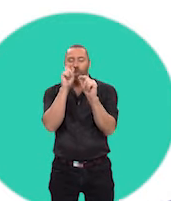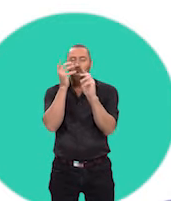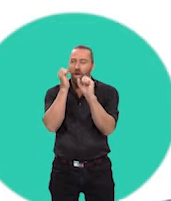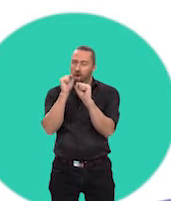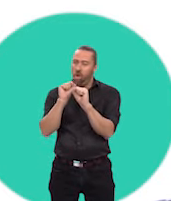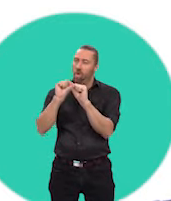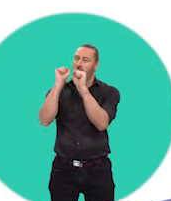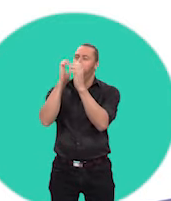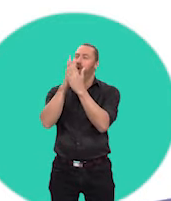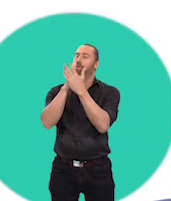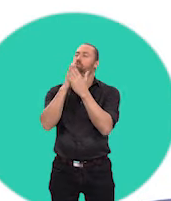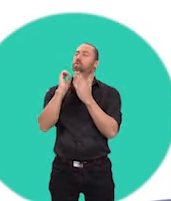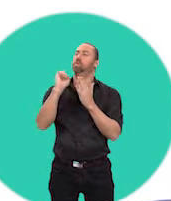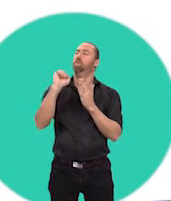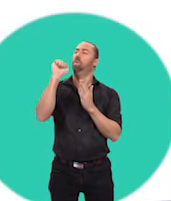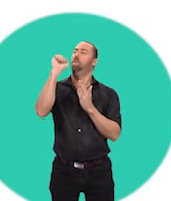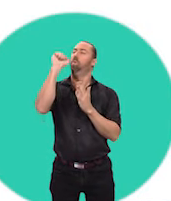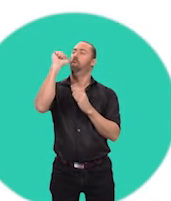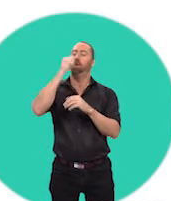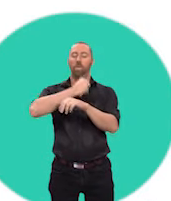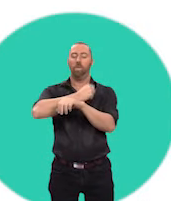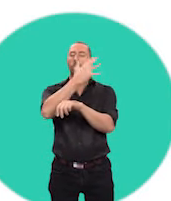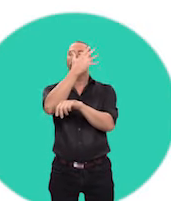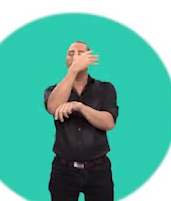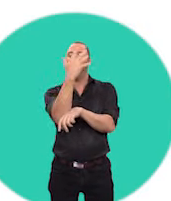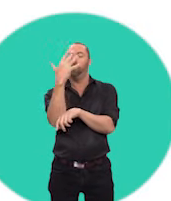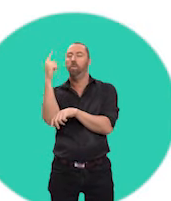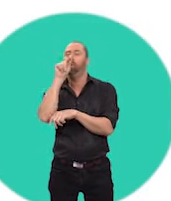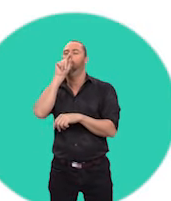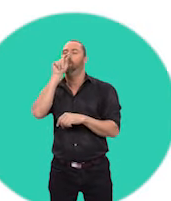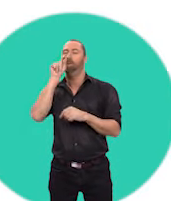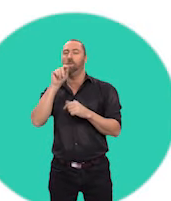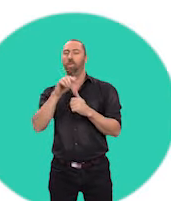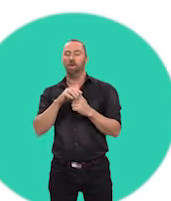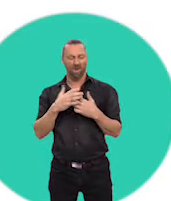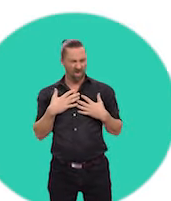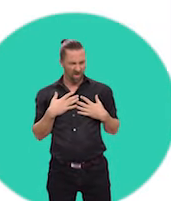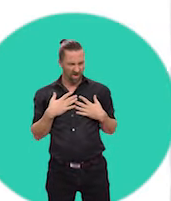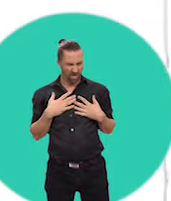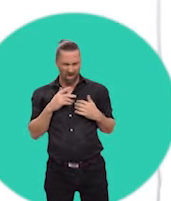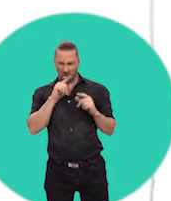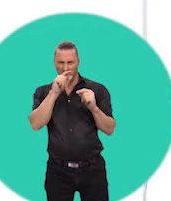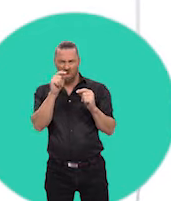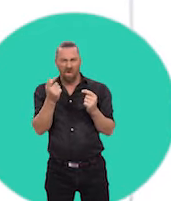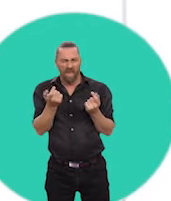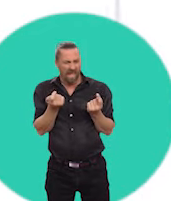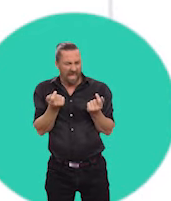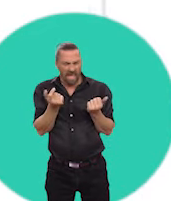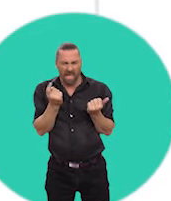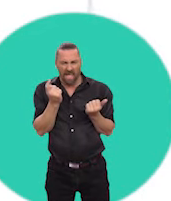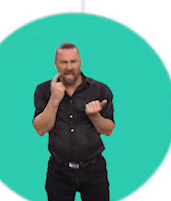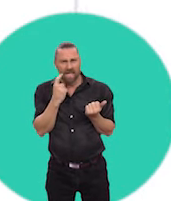in your own true voice." "But it's so simple," said Leonard.